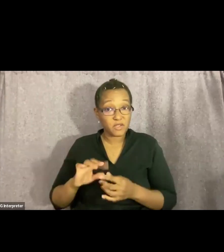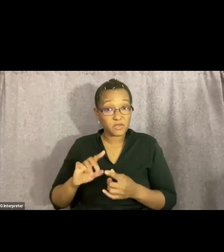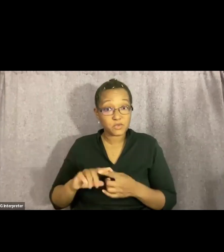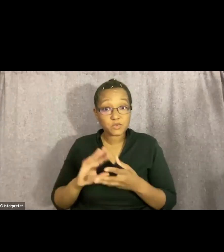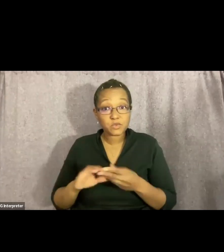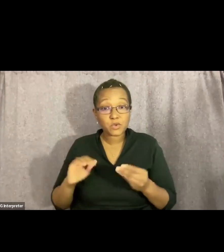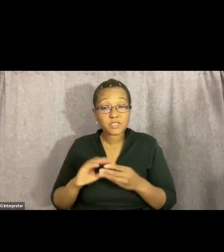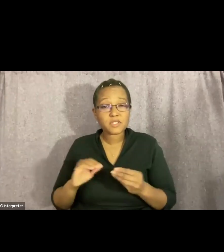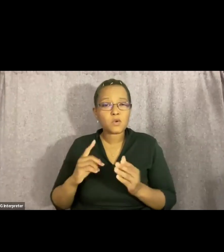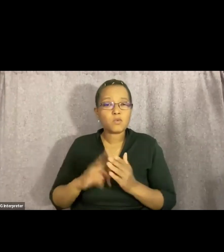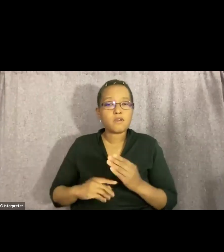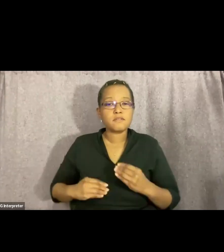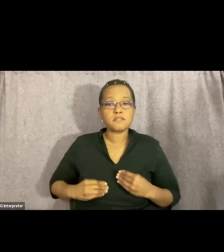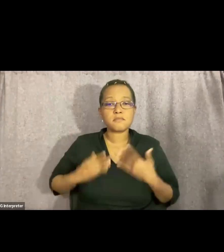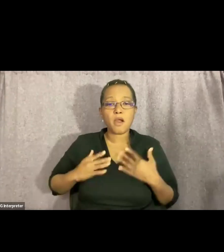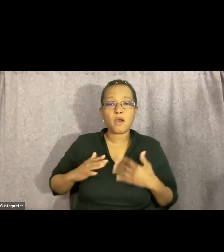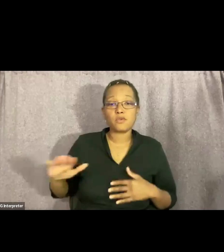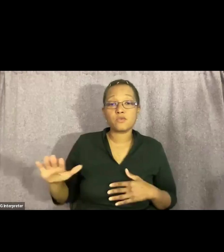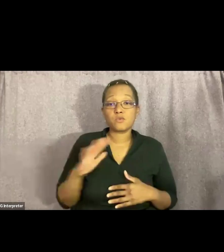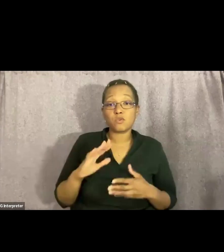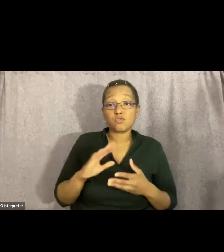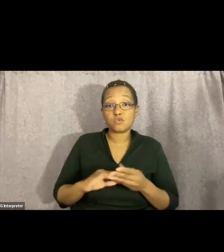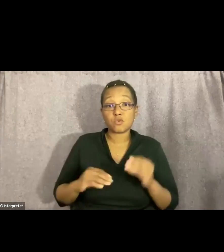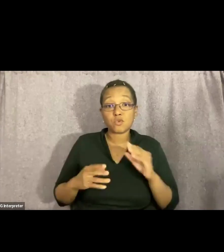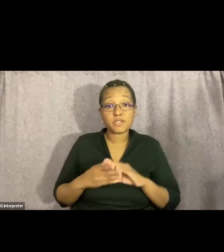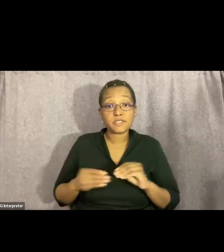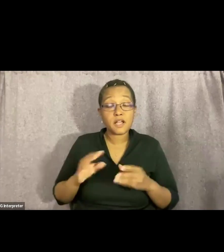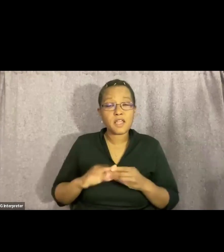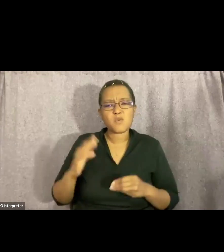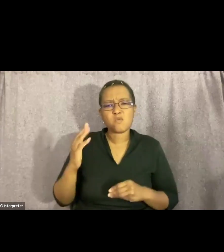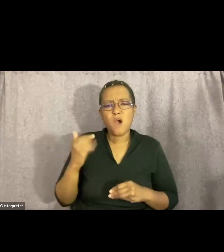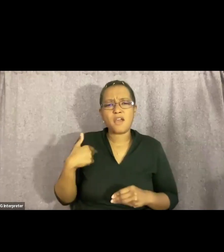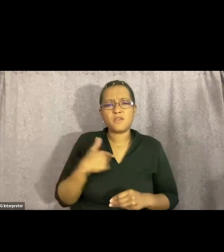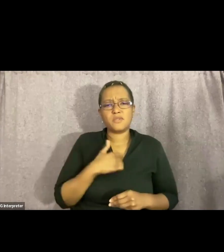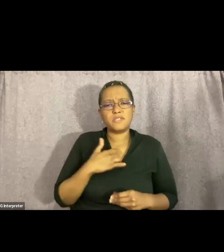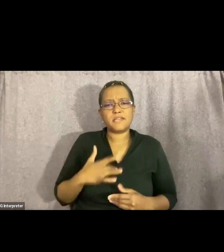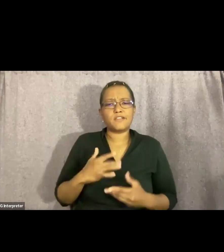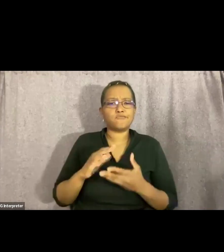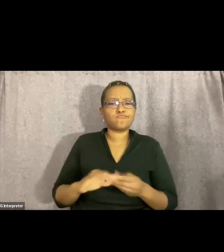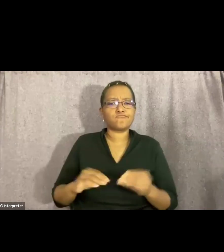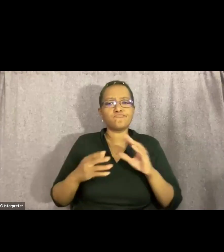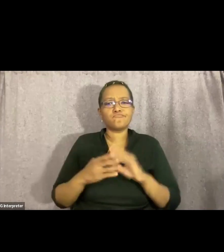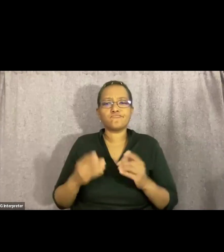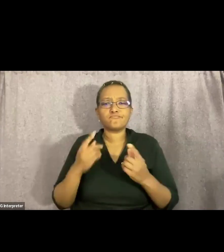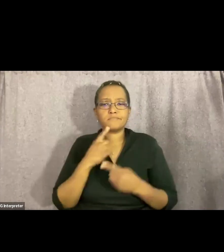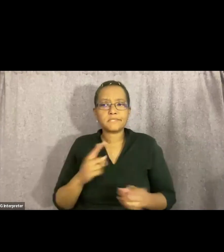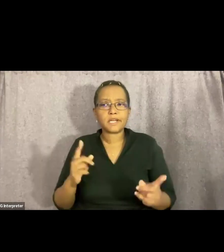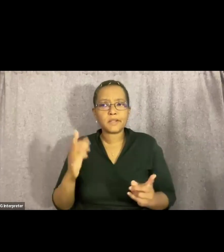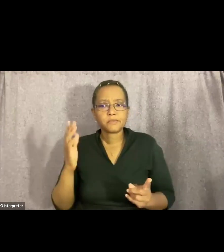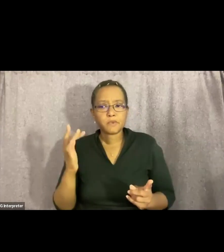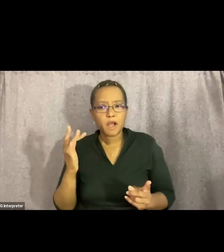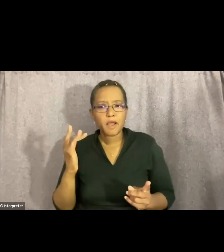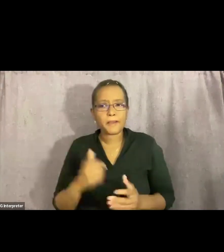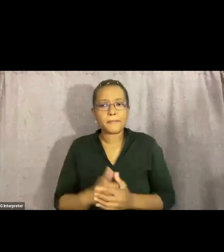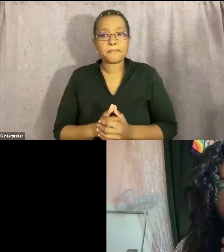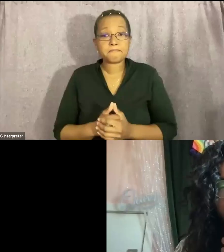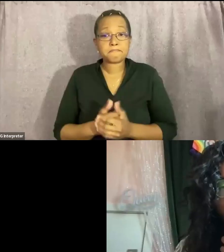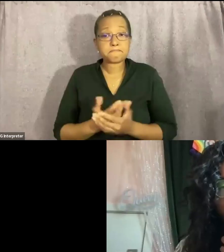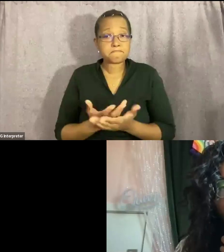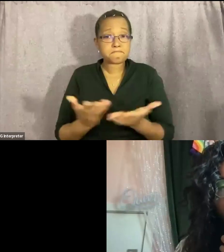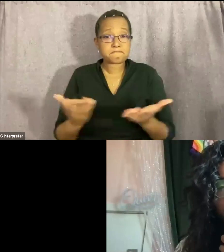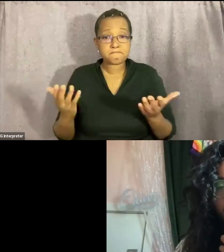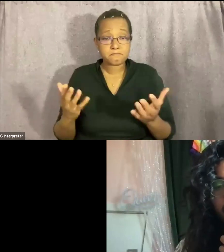and just from all of you. Those stories are, yeah, I'm like lit